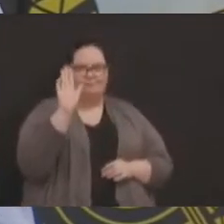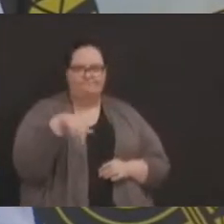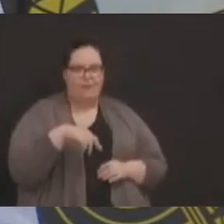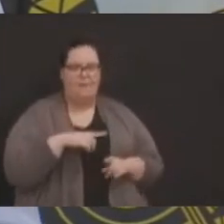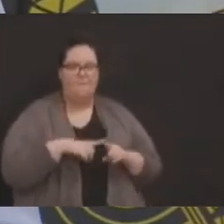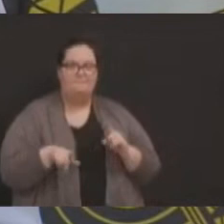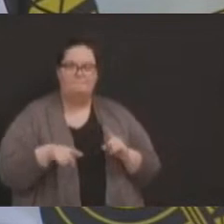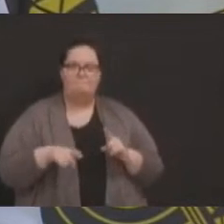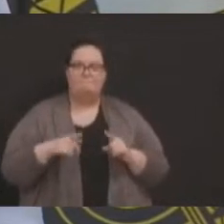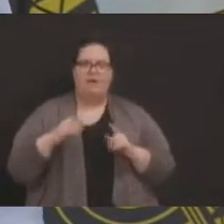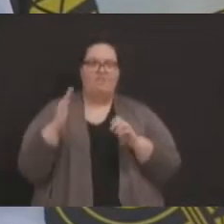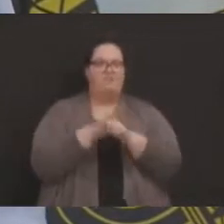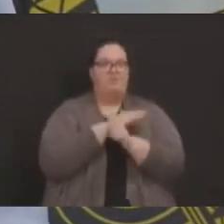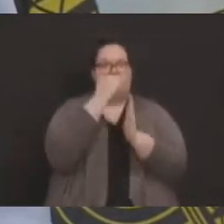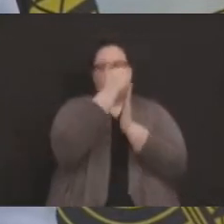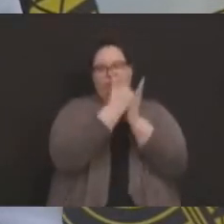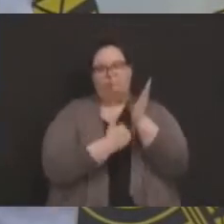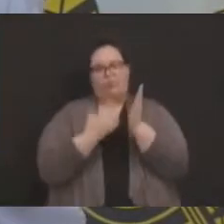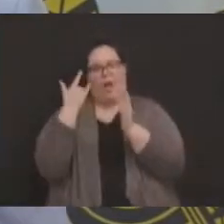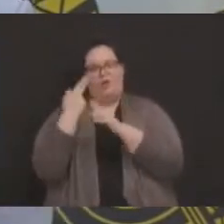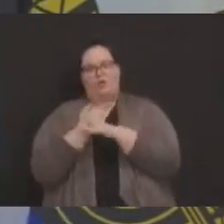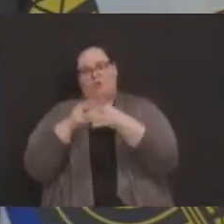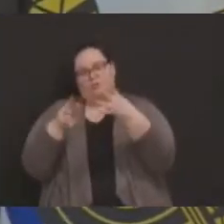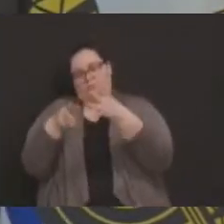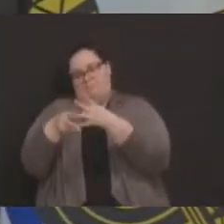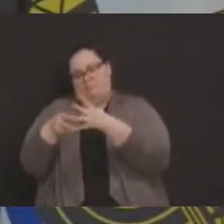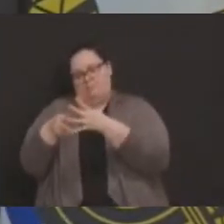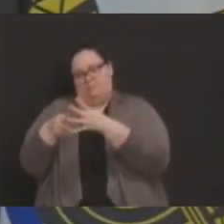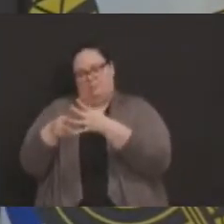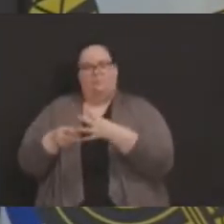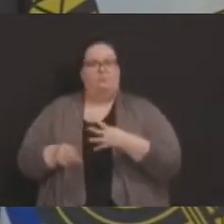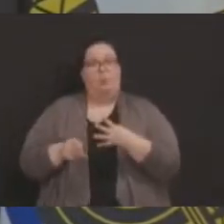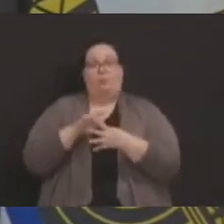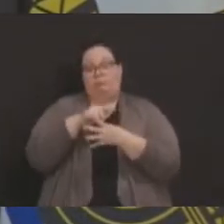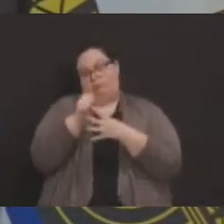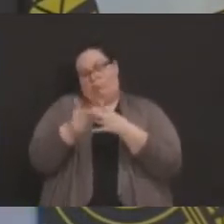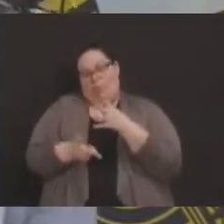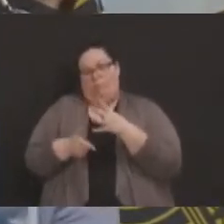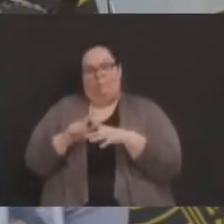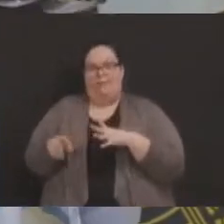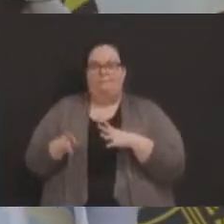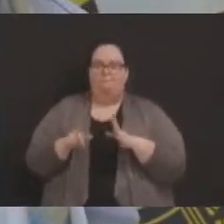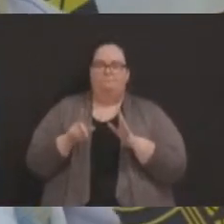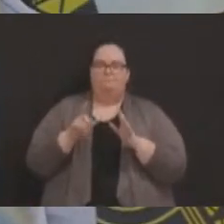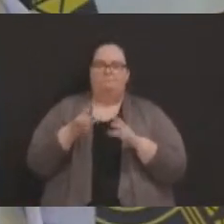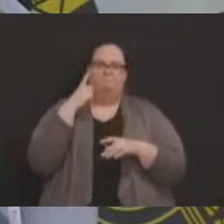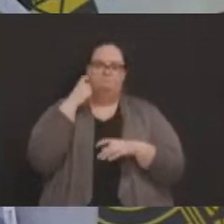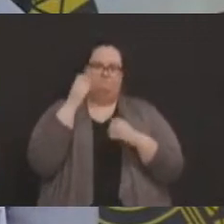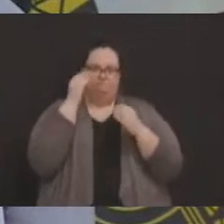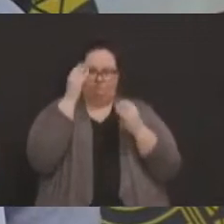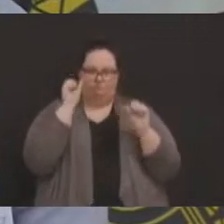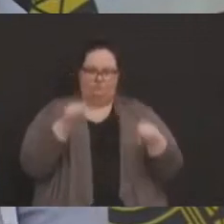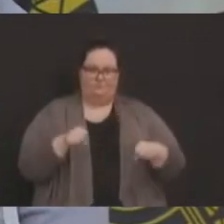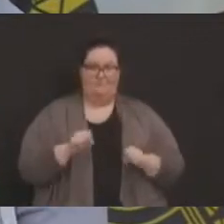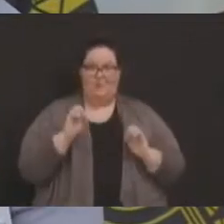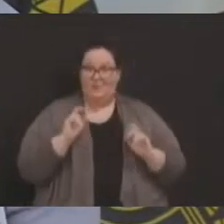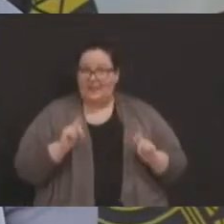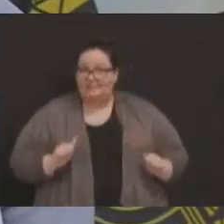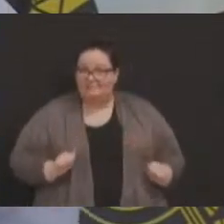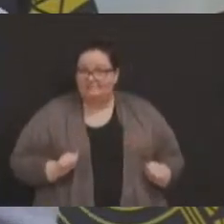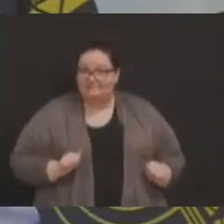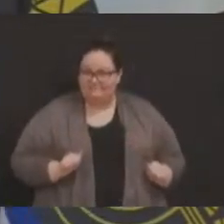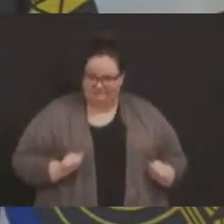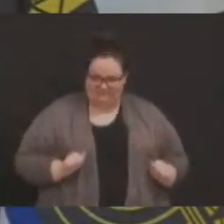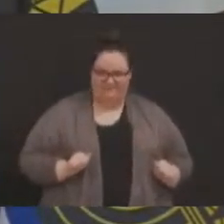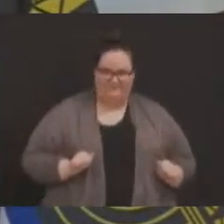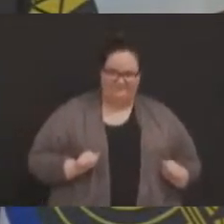Okie dokie. Thanks. Are we good, Ms. Sutherland? Yep, thank you. I do have a